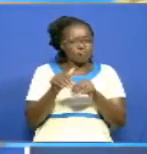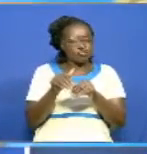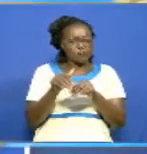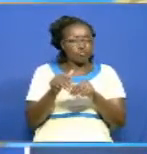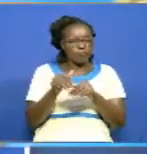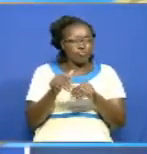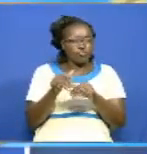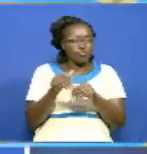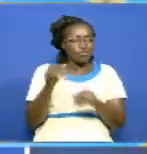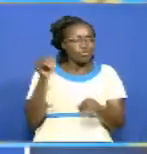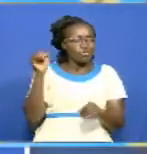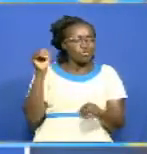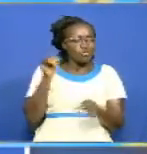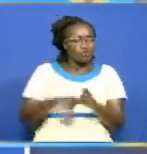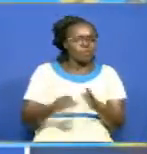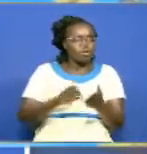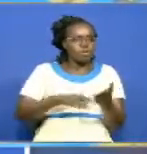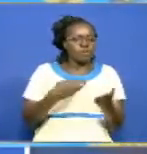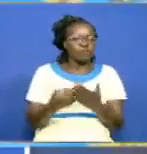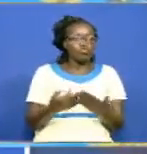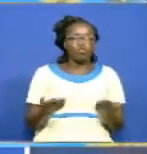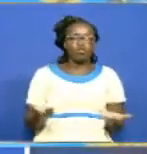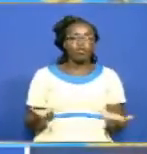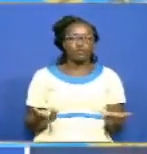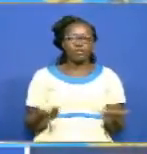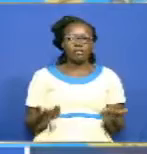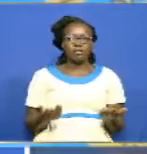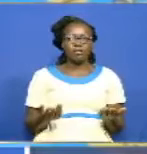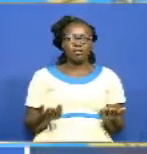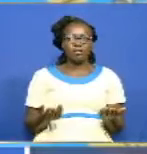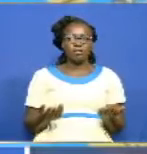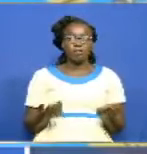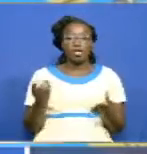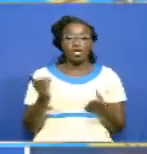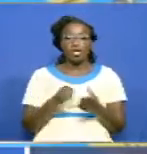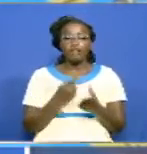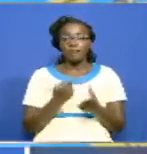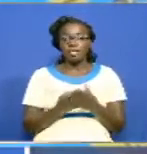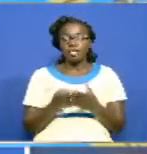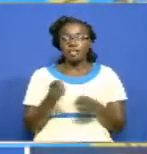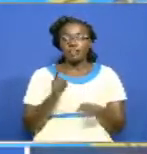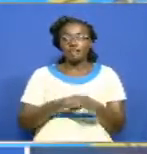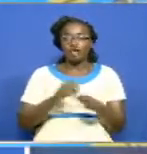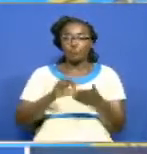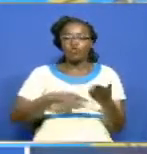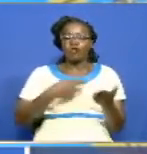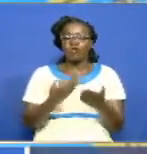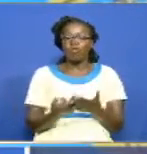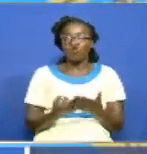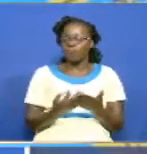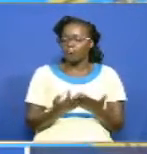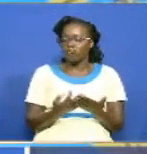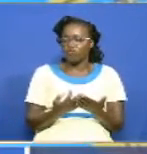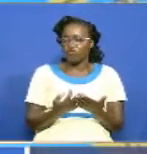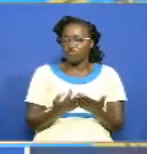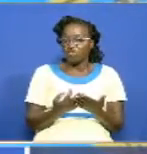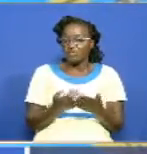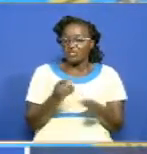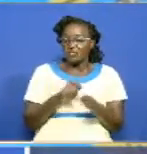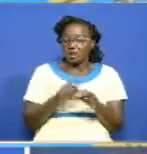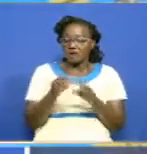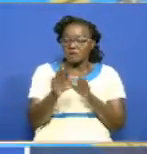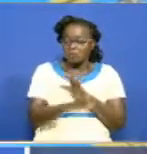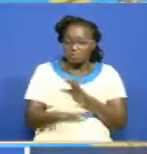ya kukuingiza shimo, shimoni. Alafu ukishaingia hiyo shimoni, ukiwa huko